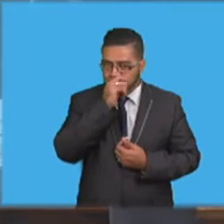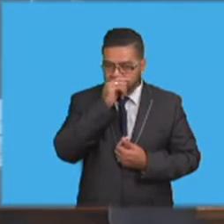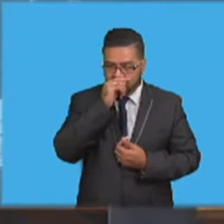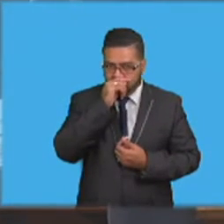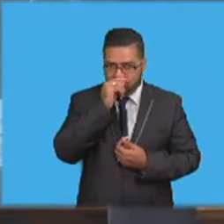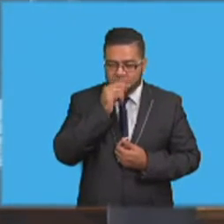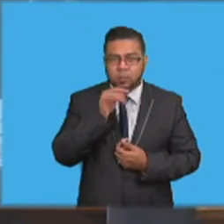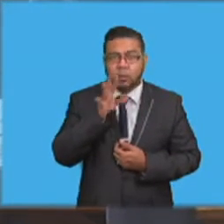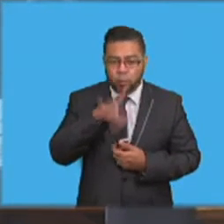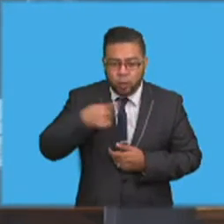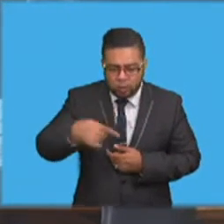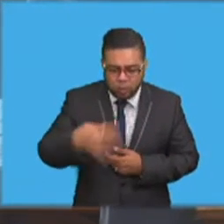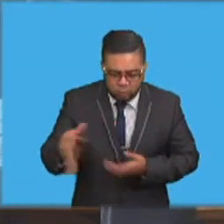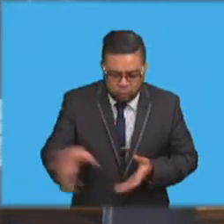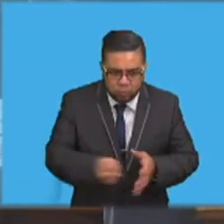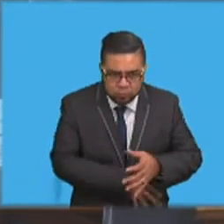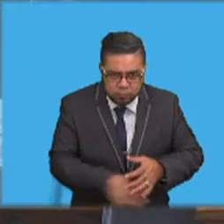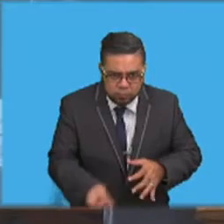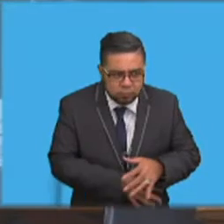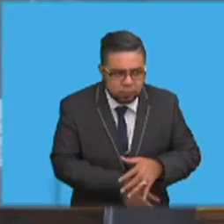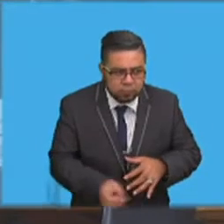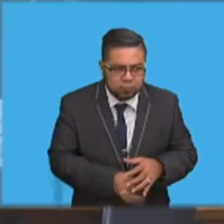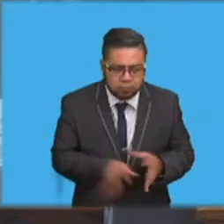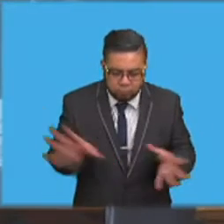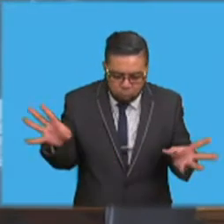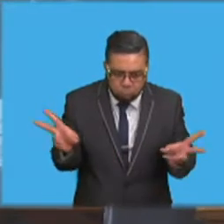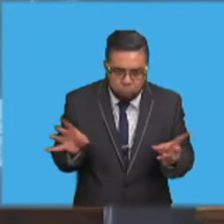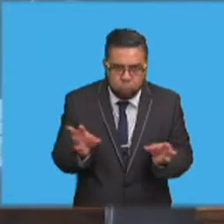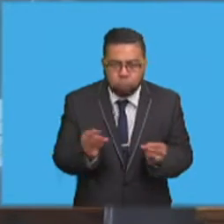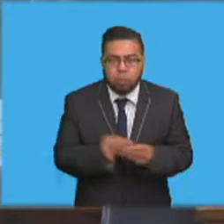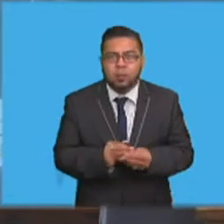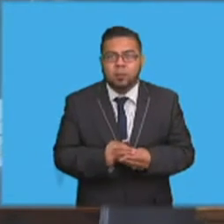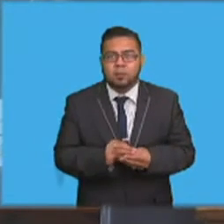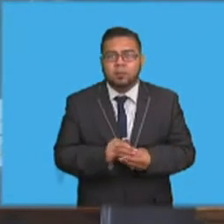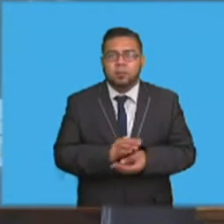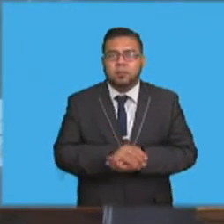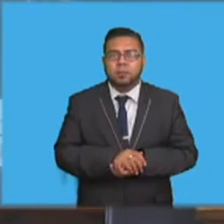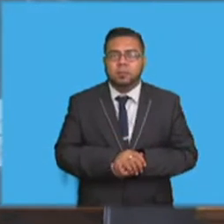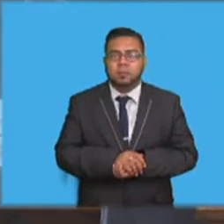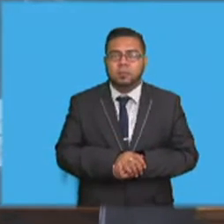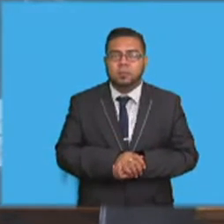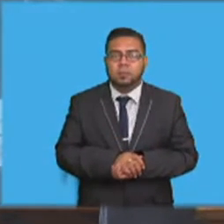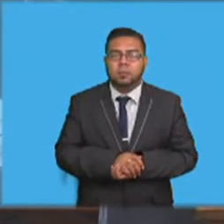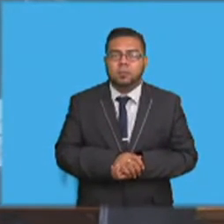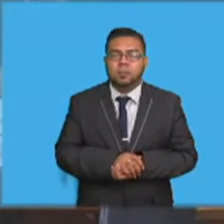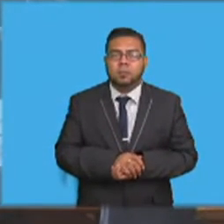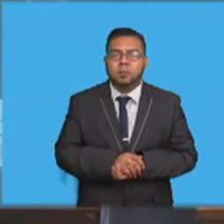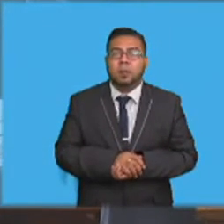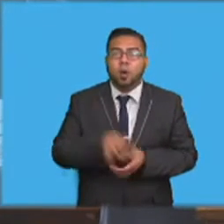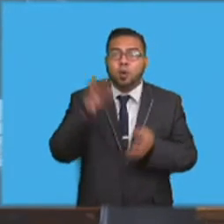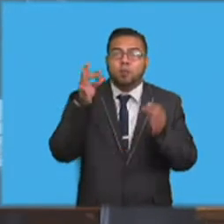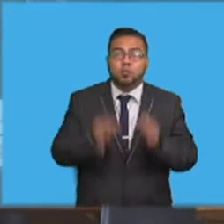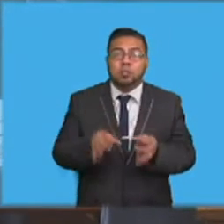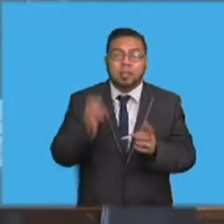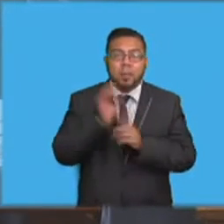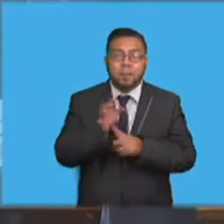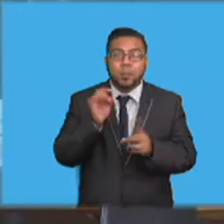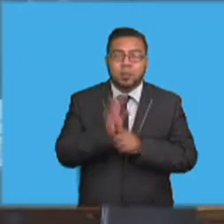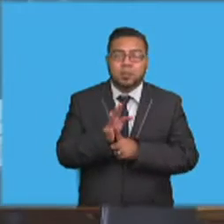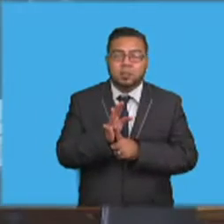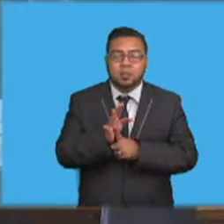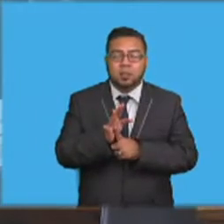resource to extinction? Or will we implement the precautionary approach principle of choosing the importance